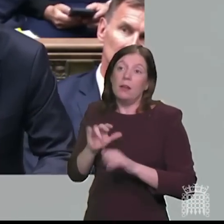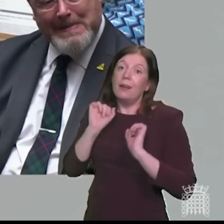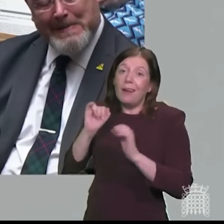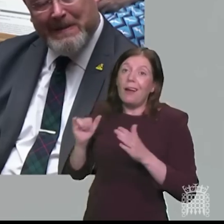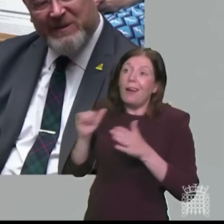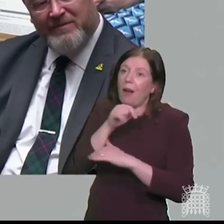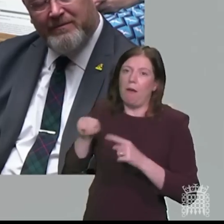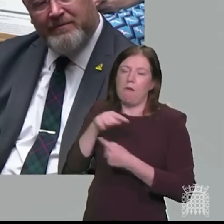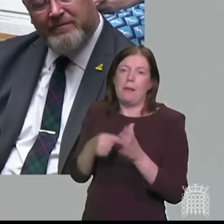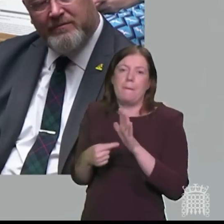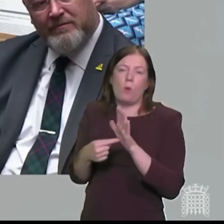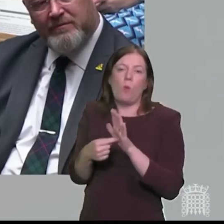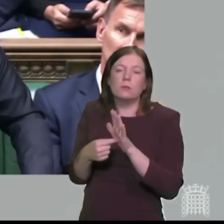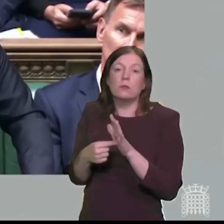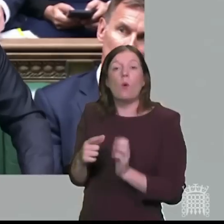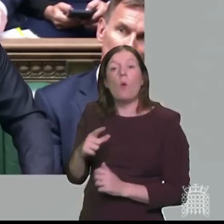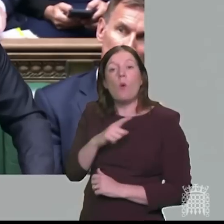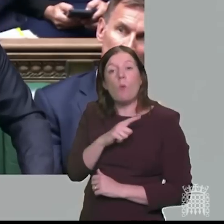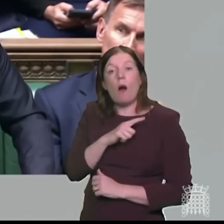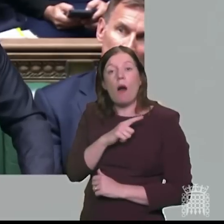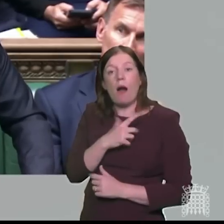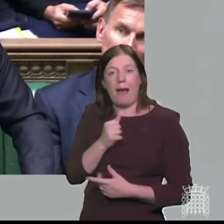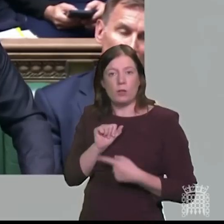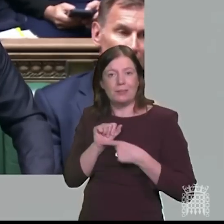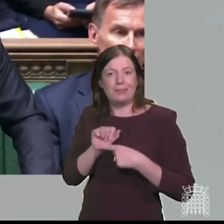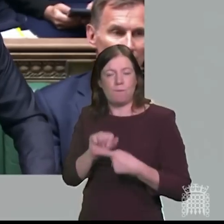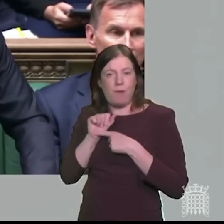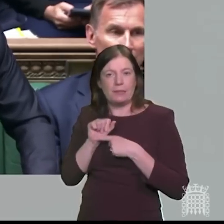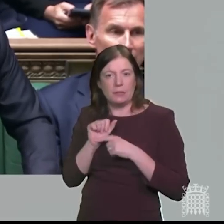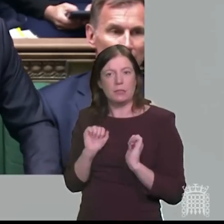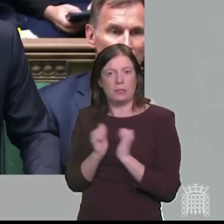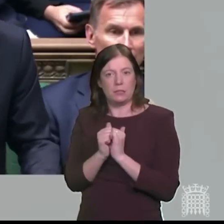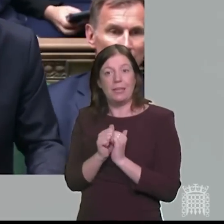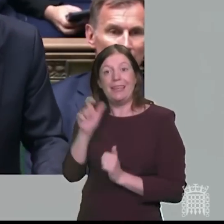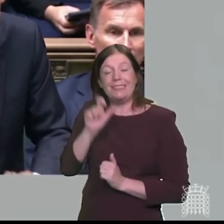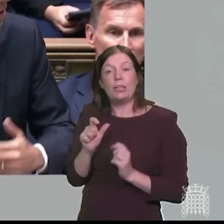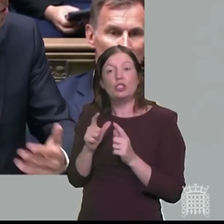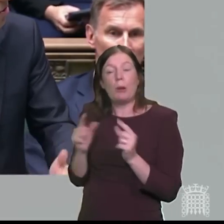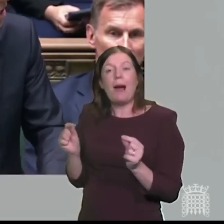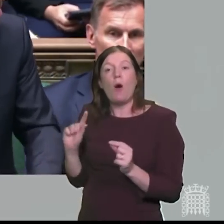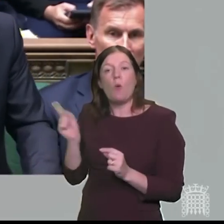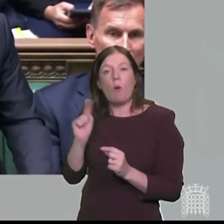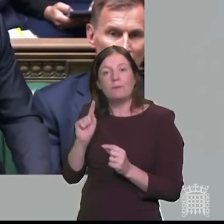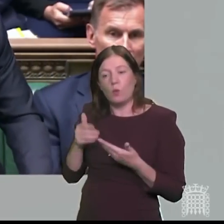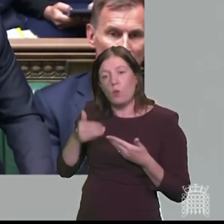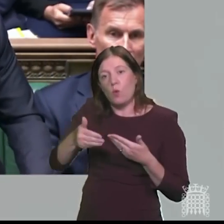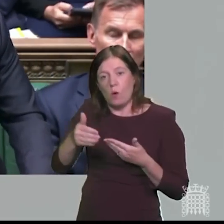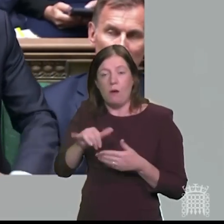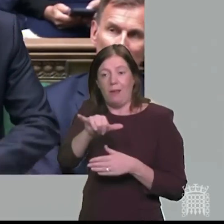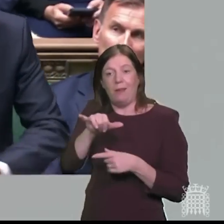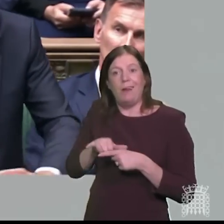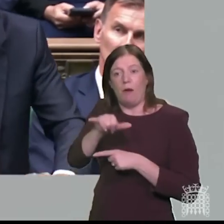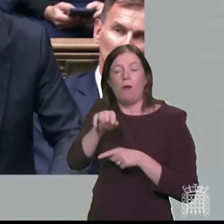aerospace industry, particularly because of our new defence cooperation agreement with Italy and Japan to build a new generation of fighter